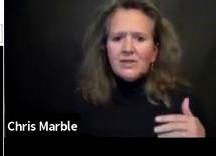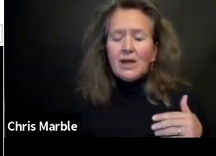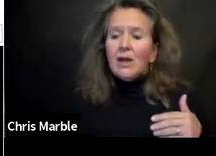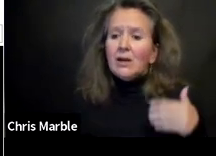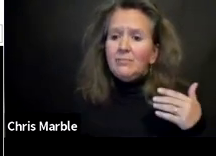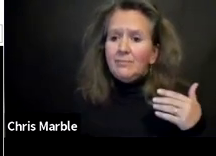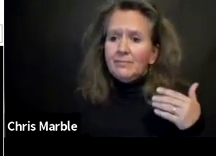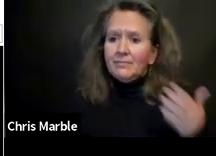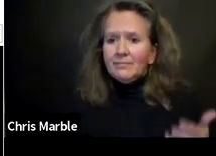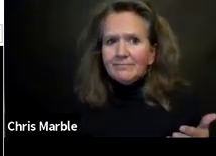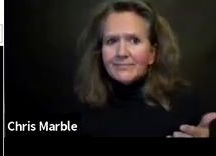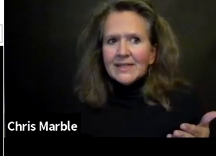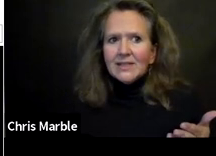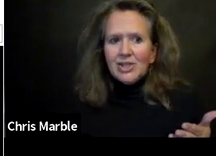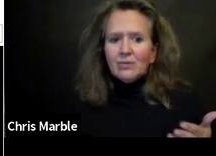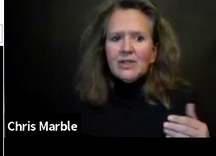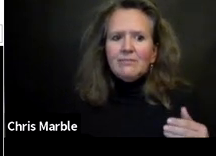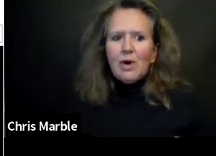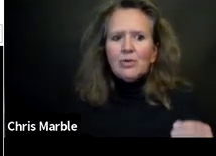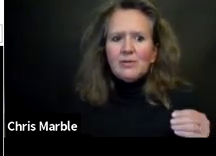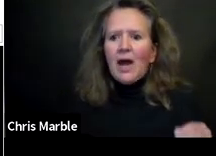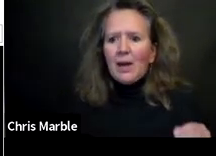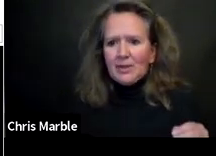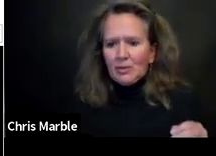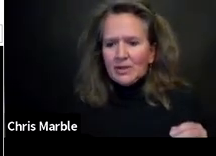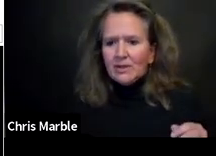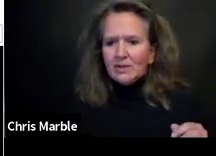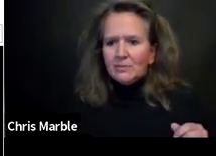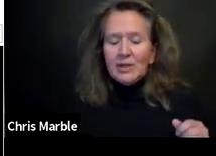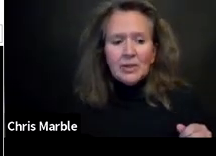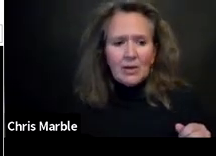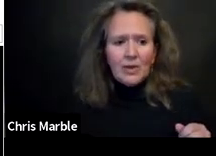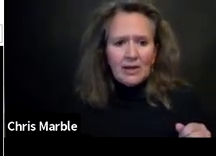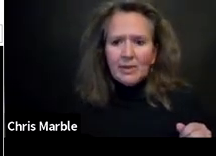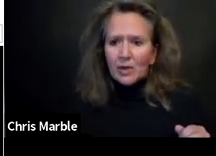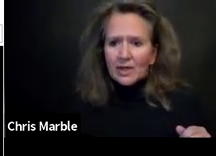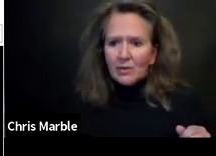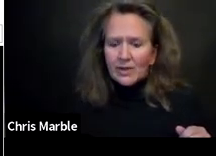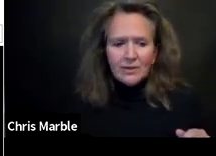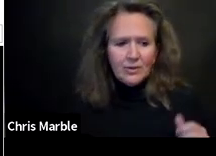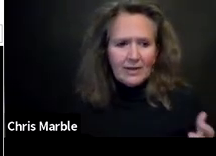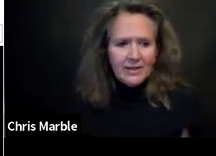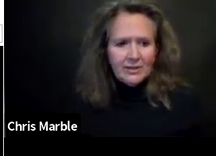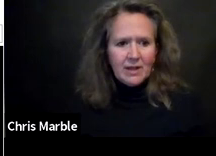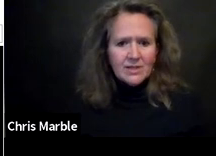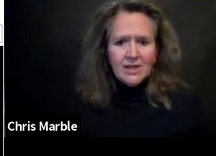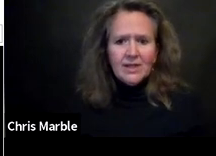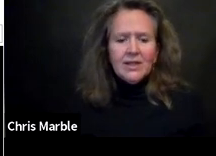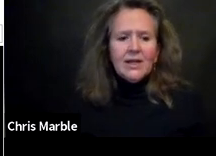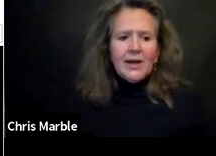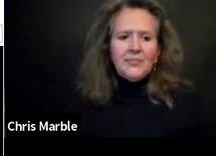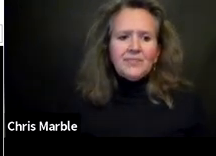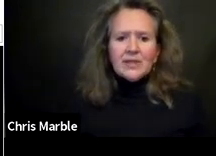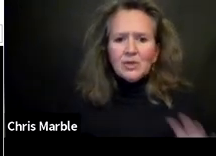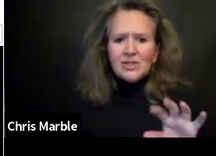the ones that are generally most popular with the people that we have been working with who have a hearing loss.